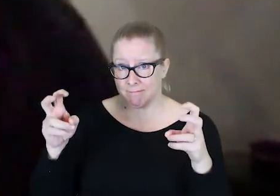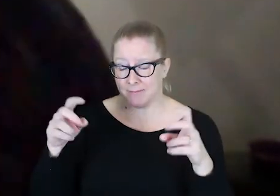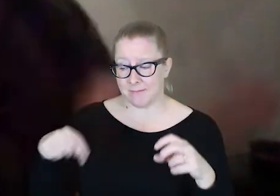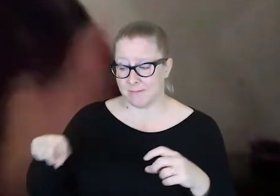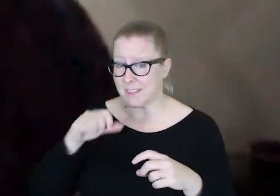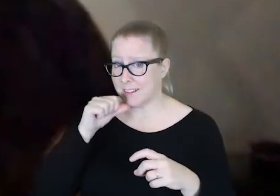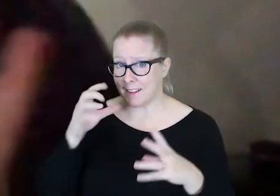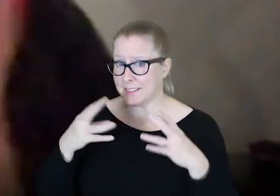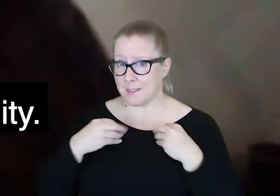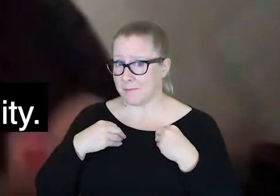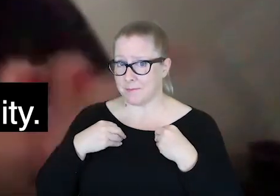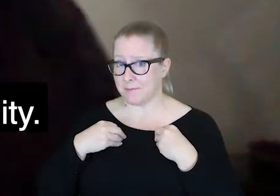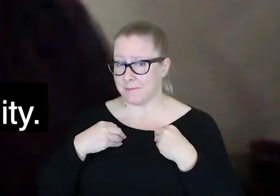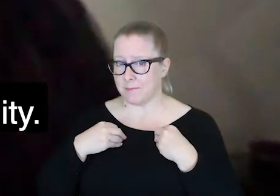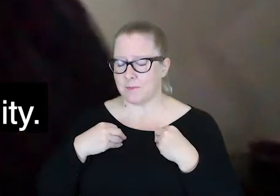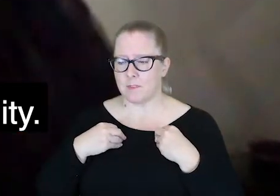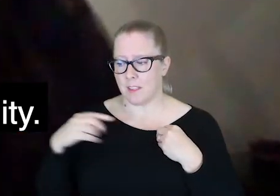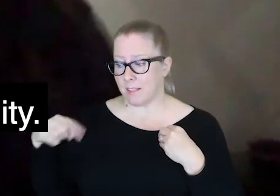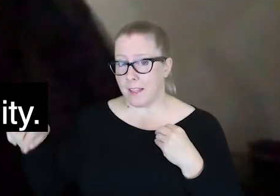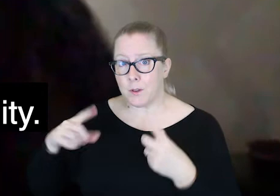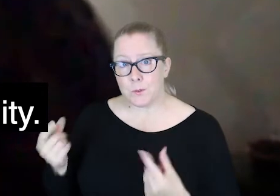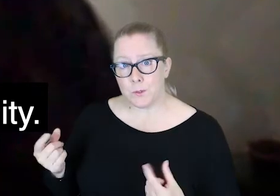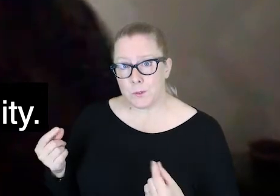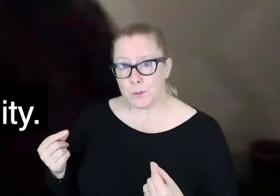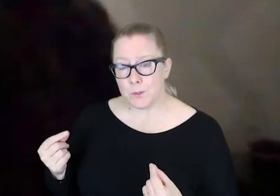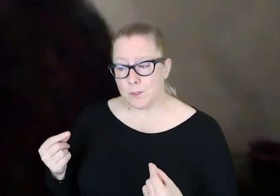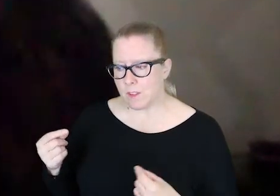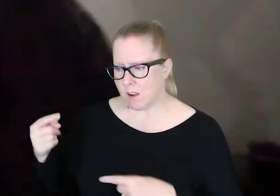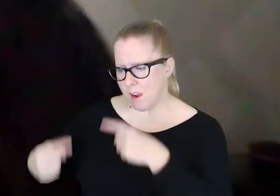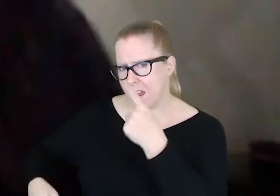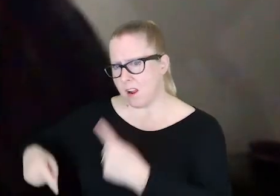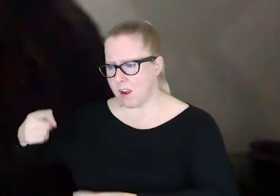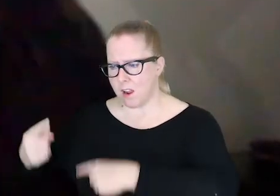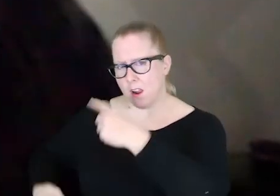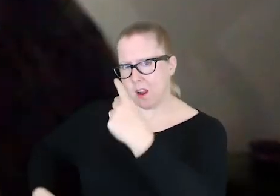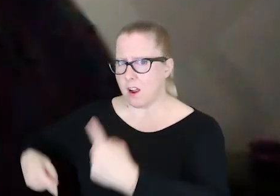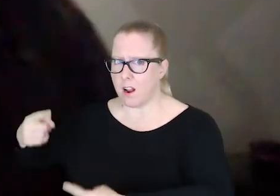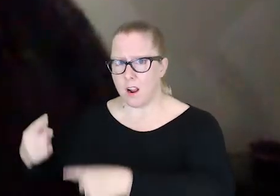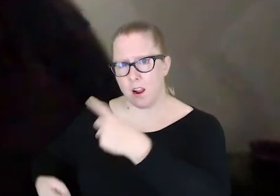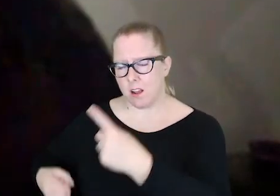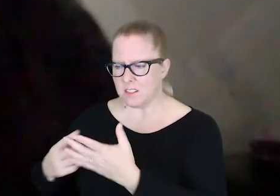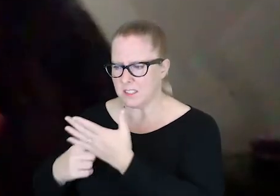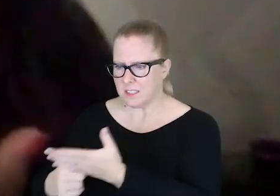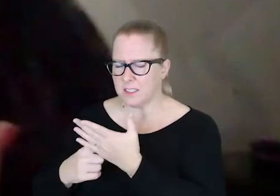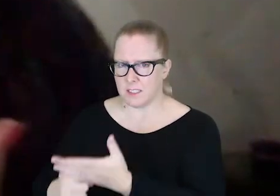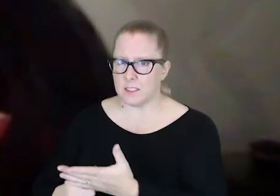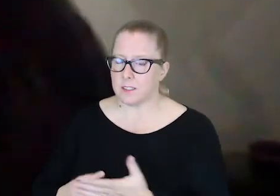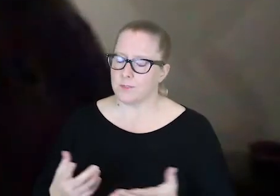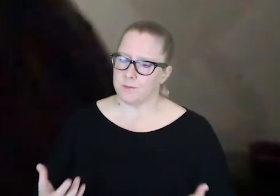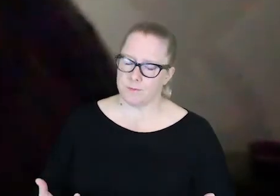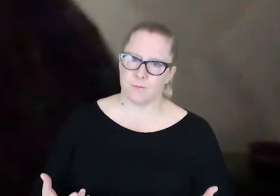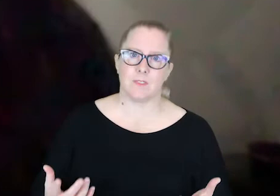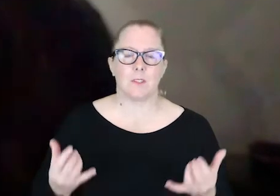about different topics which are not acceptable in the community, so then they started arguing about